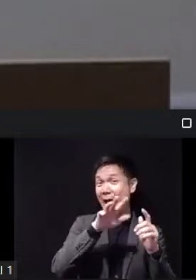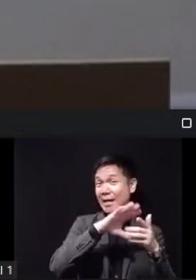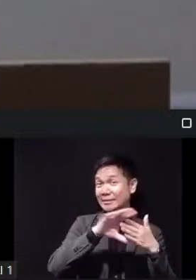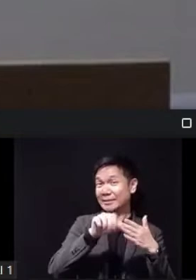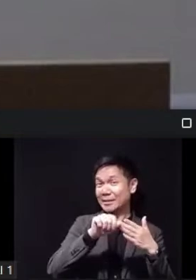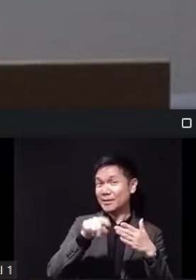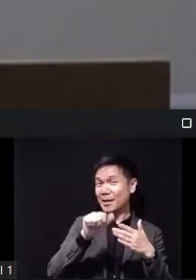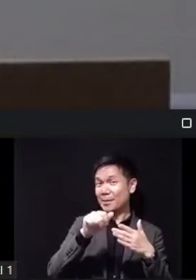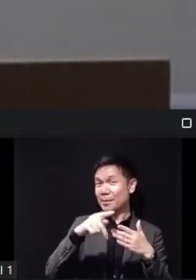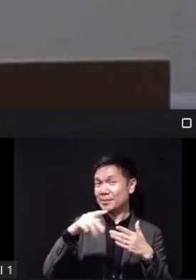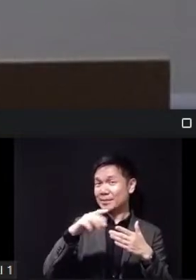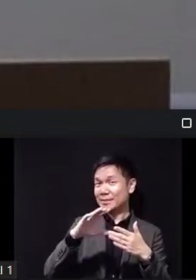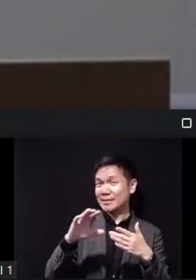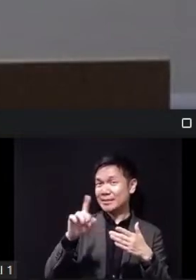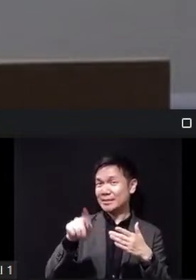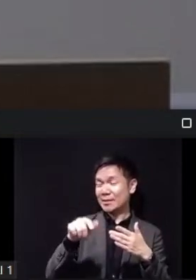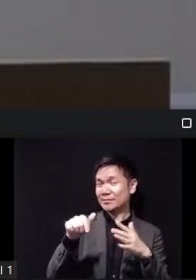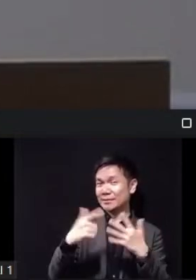ESCAP/APPC